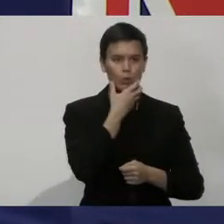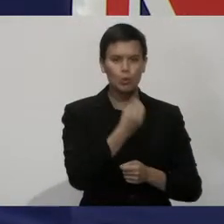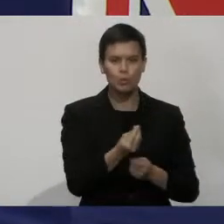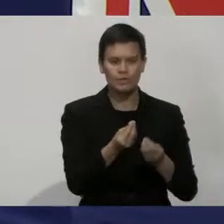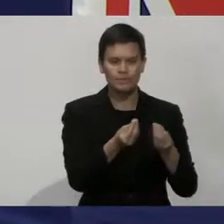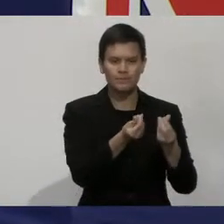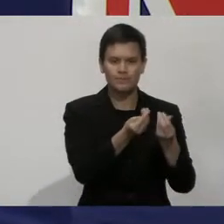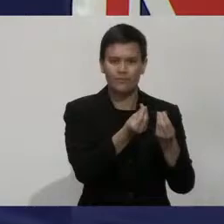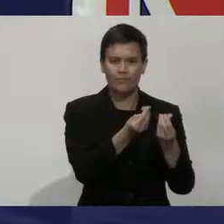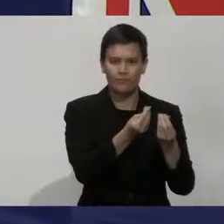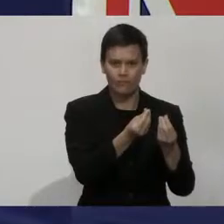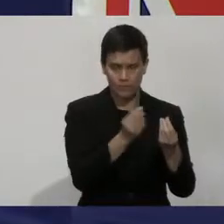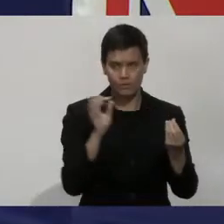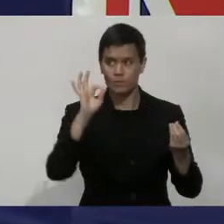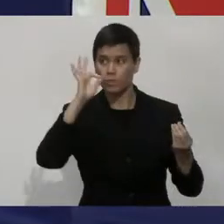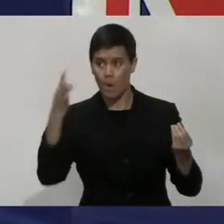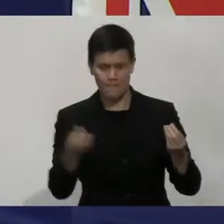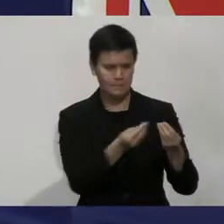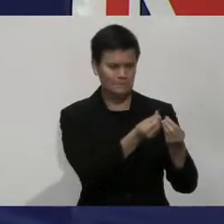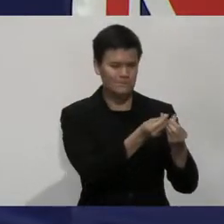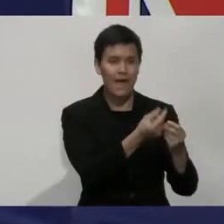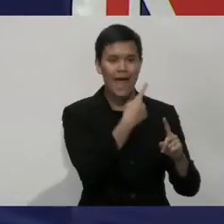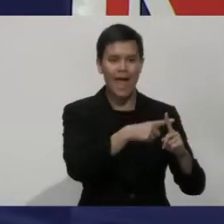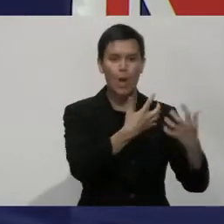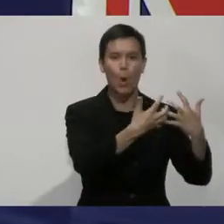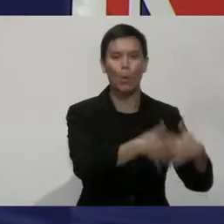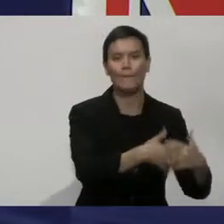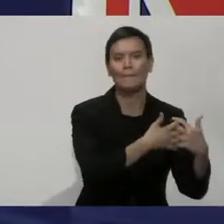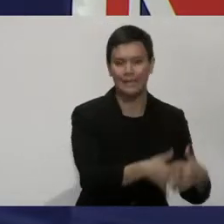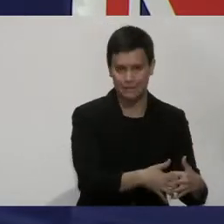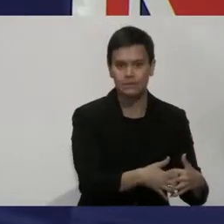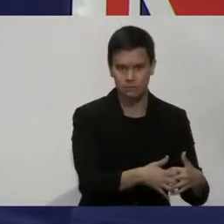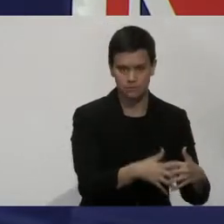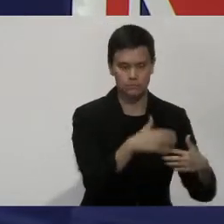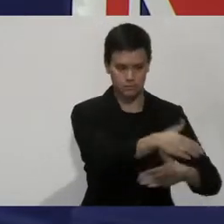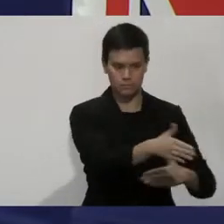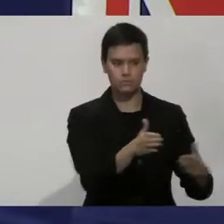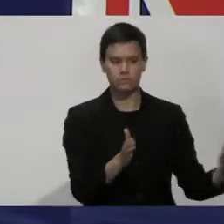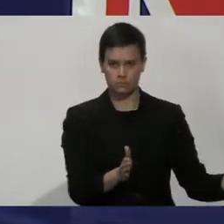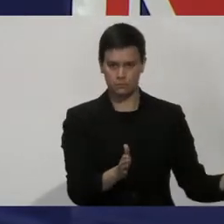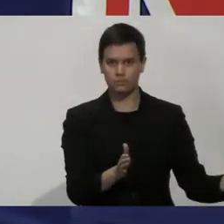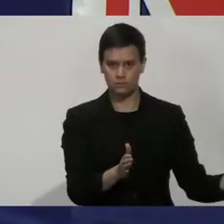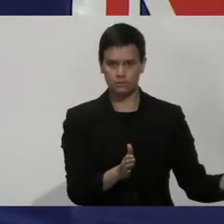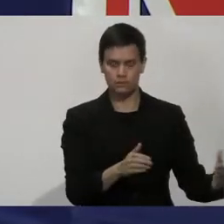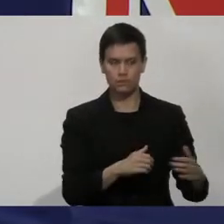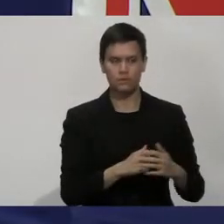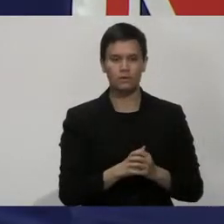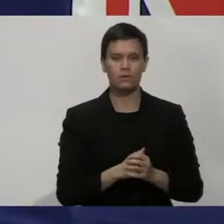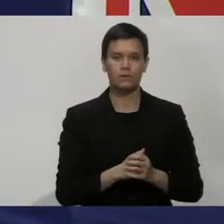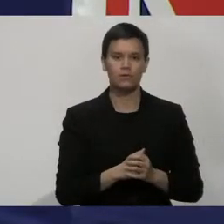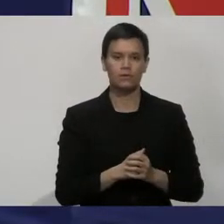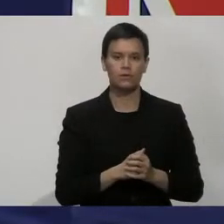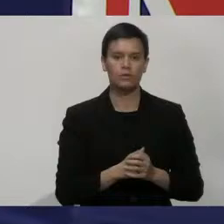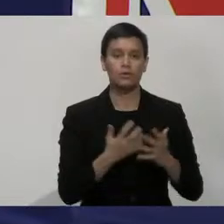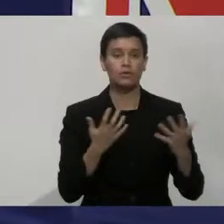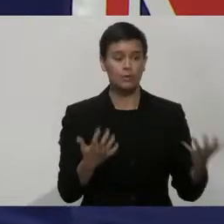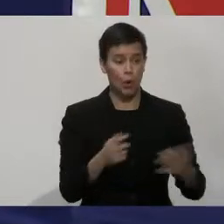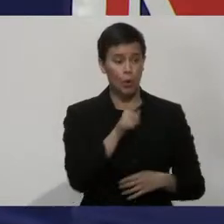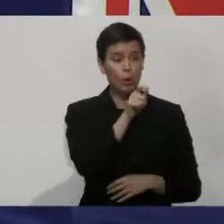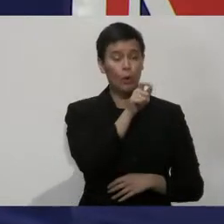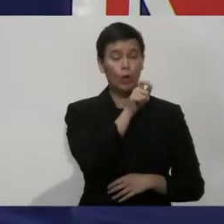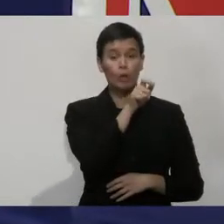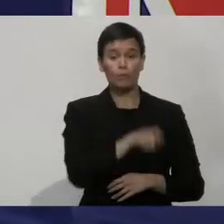the labs, and part of the cost recovery from the owner of the machine is that